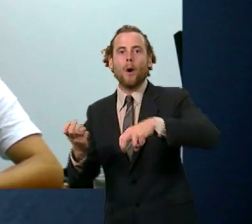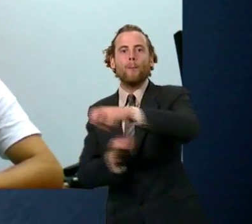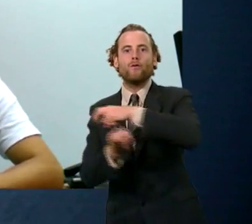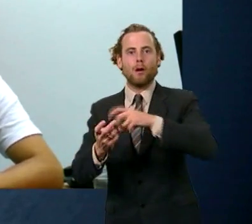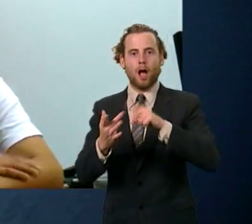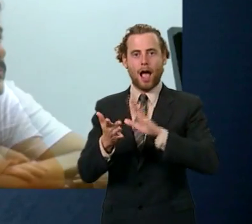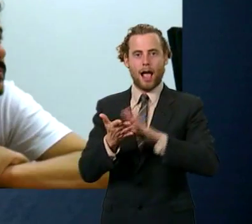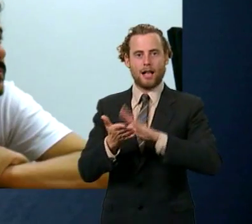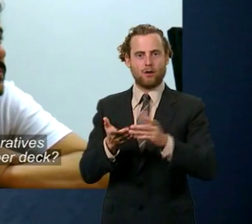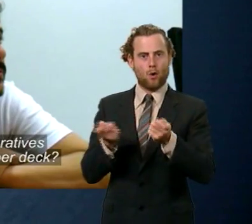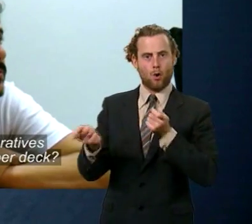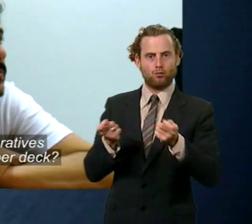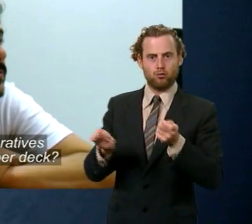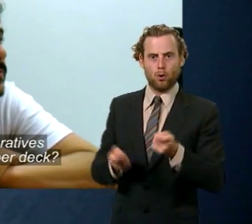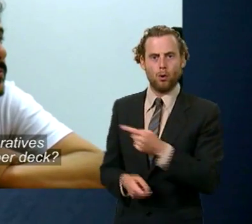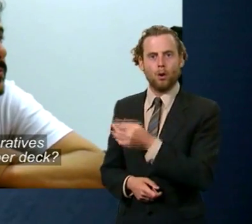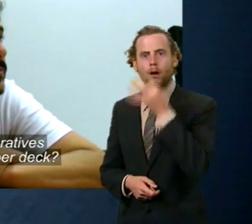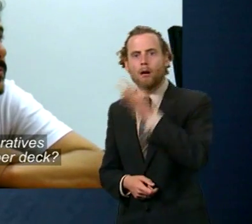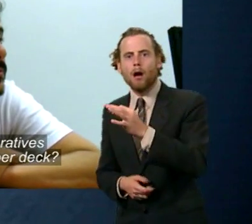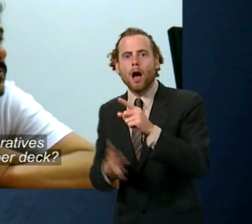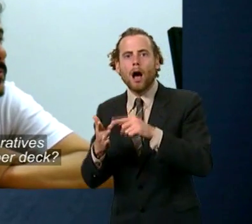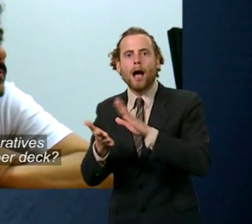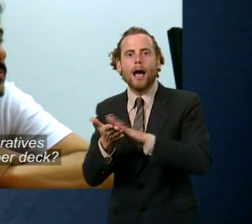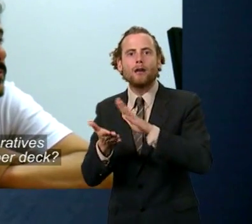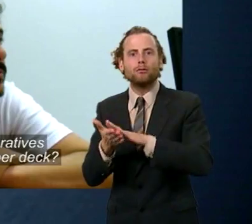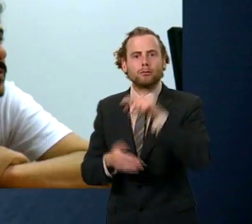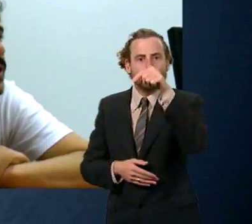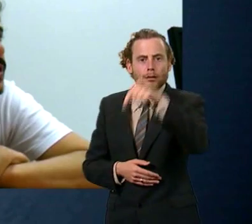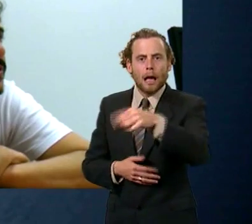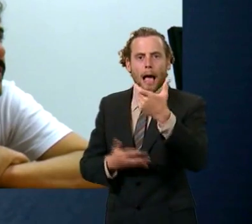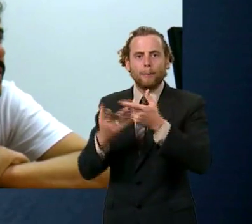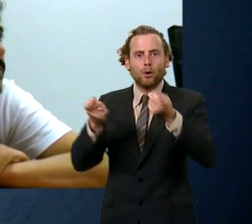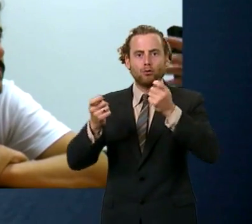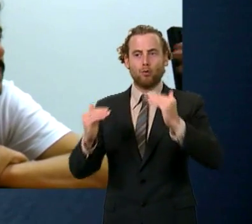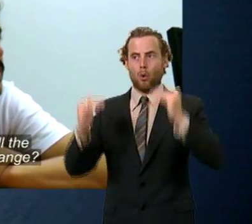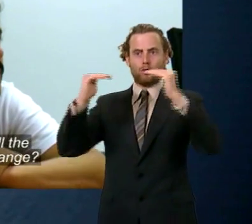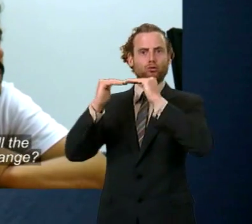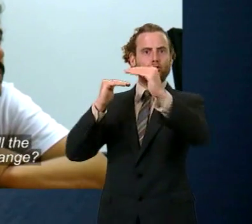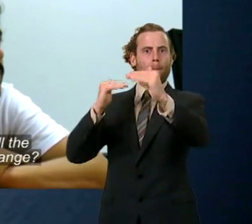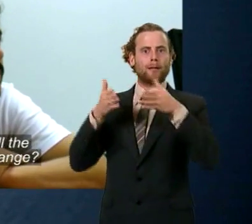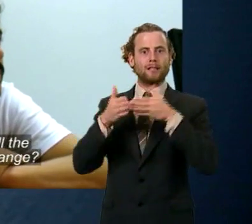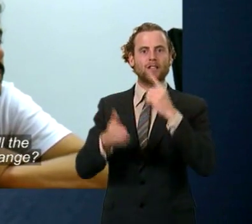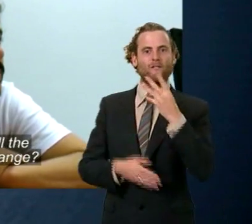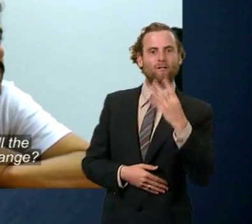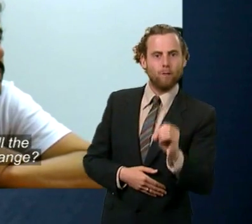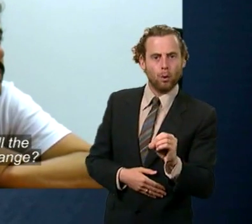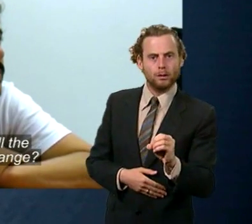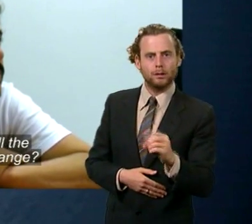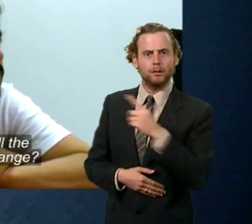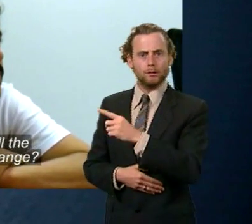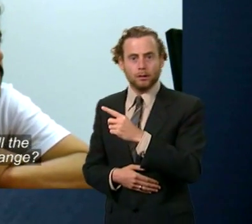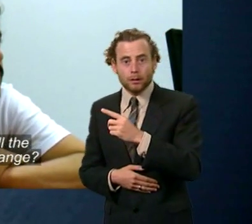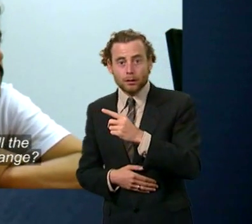beni hiçbir zaman durdurmuyor. Kaç kişi vardı aşağı yukarı iyi insanlar yani bu şeyde hani köprü? Sürekli değişiyorlar mıydı aralarında